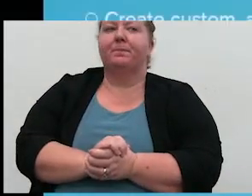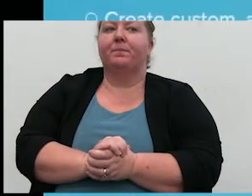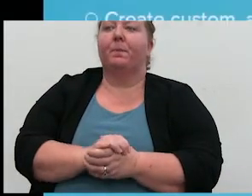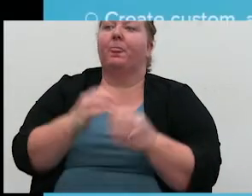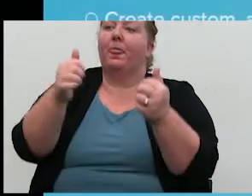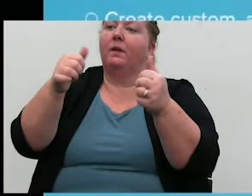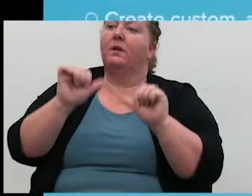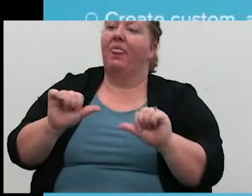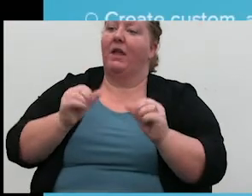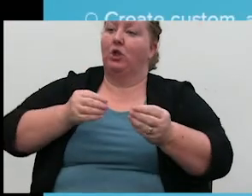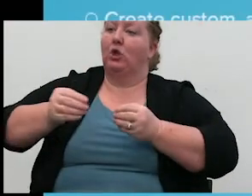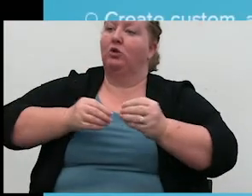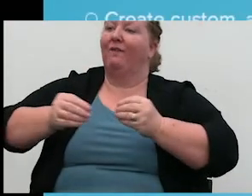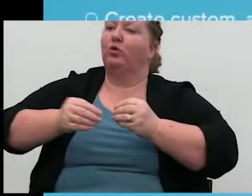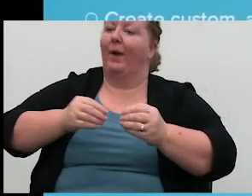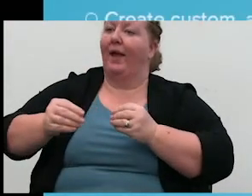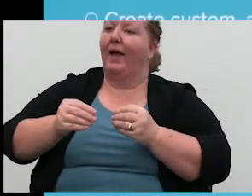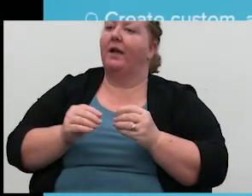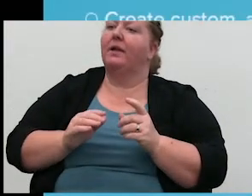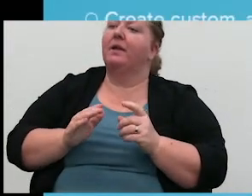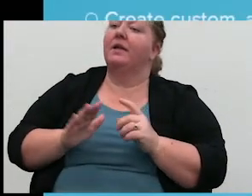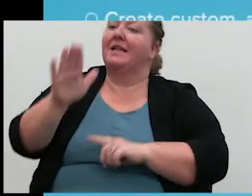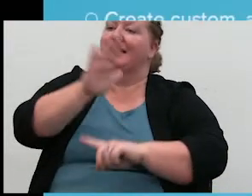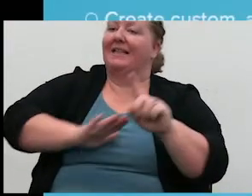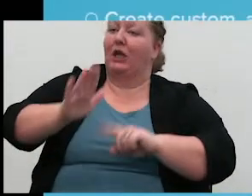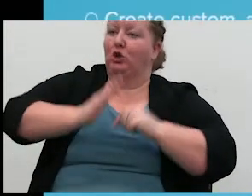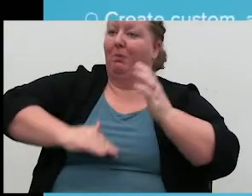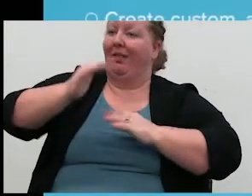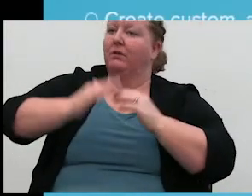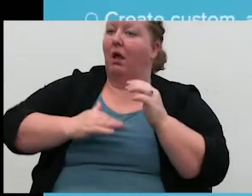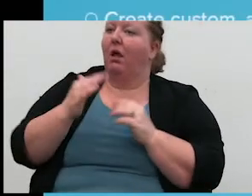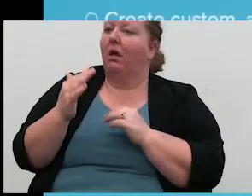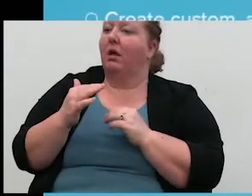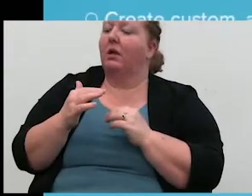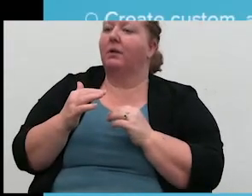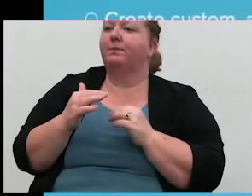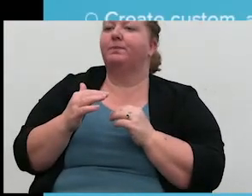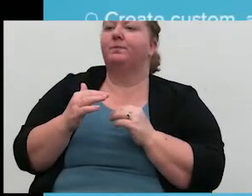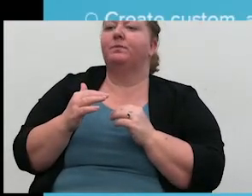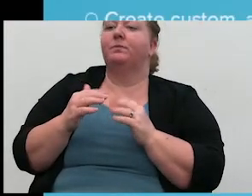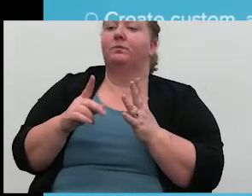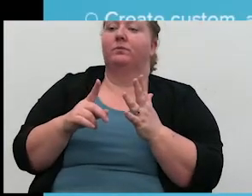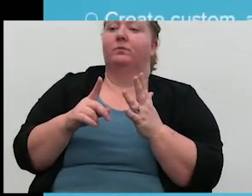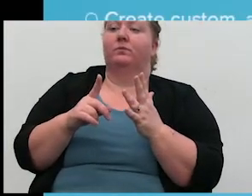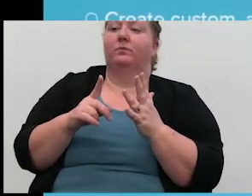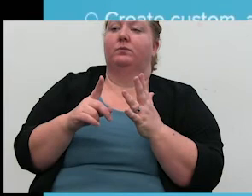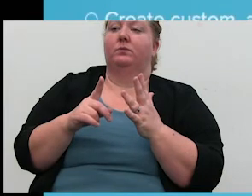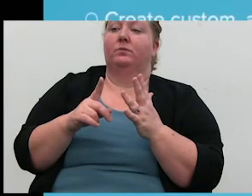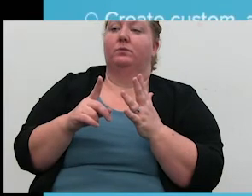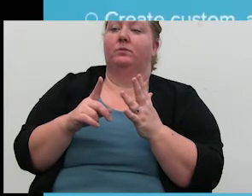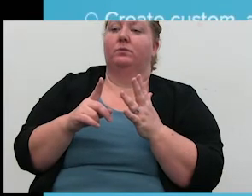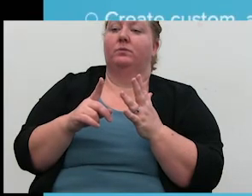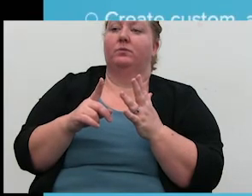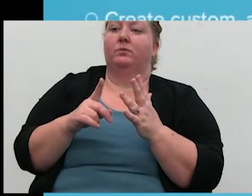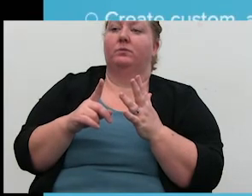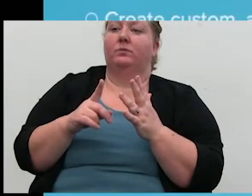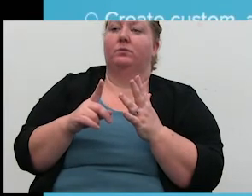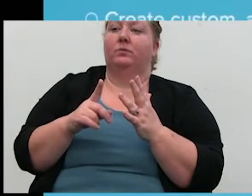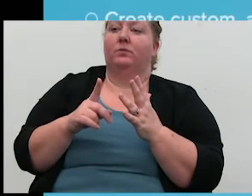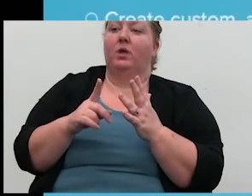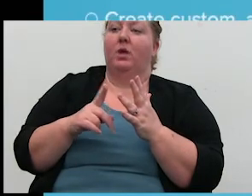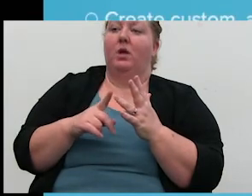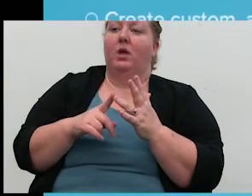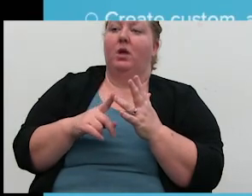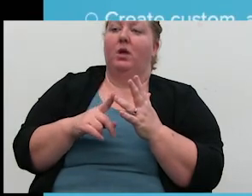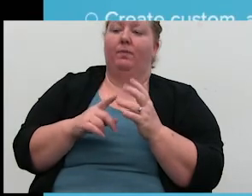Then there's this software called Nation Builder, which the Obama campaign used, which all of the major political parties here use, certainly in